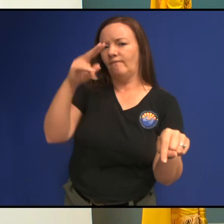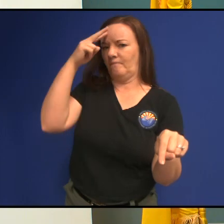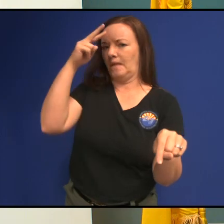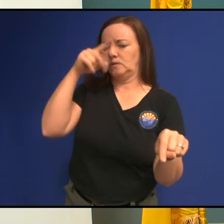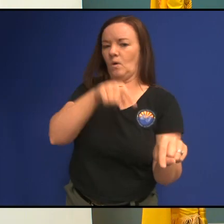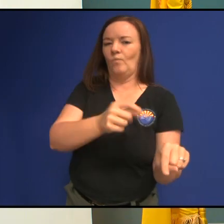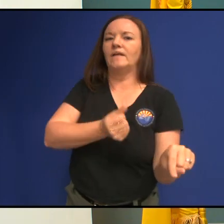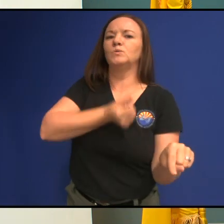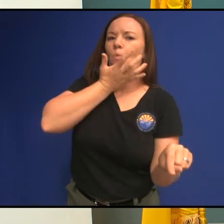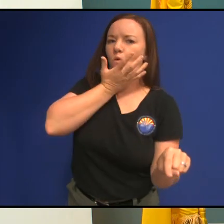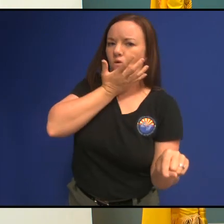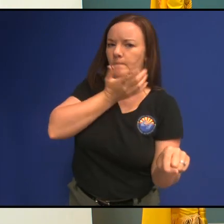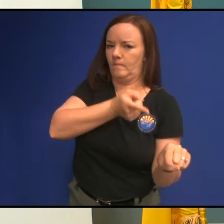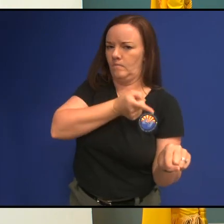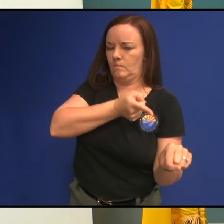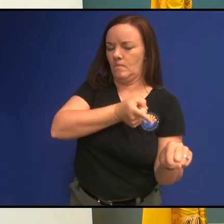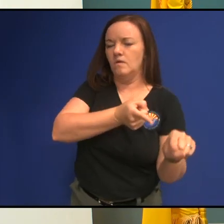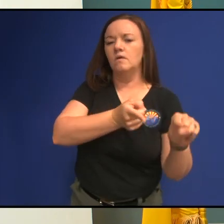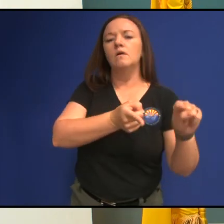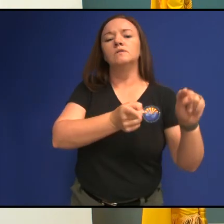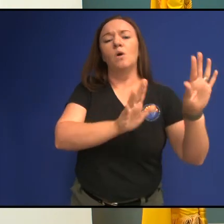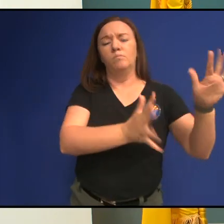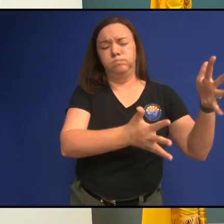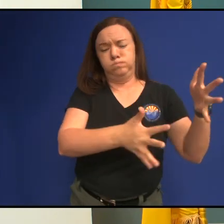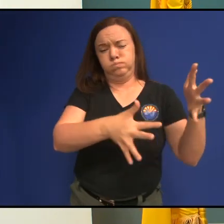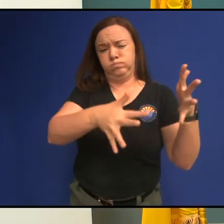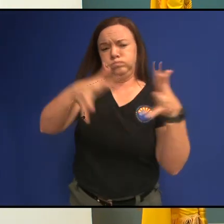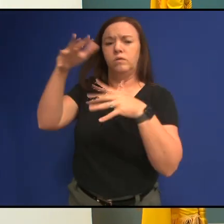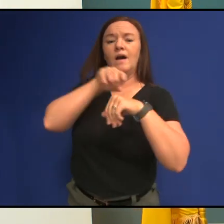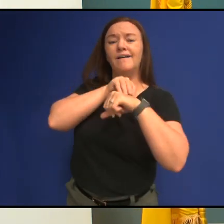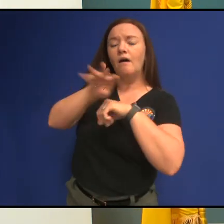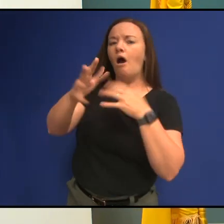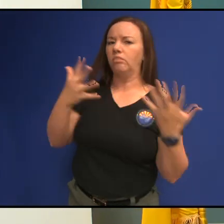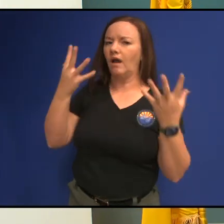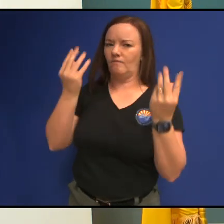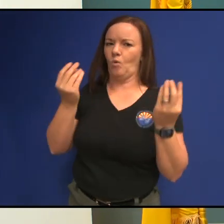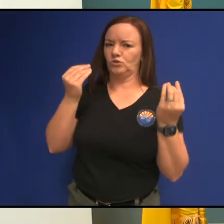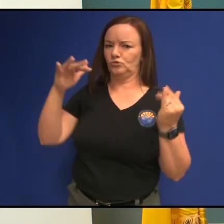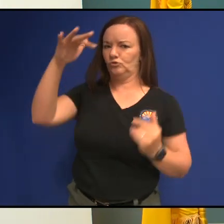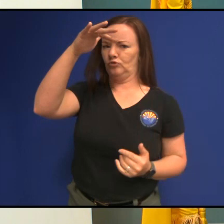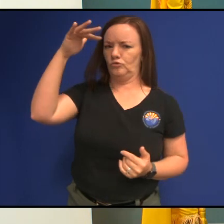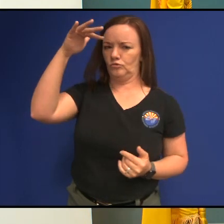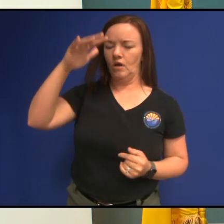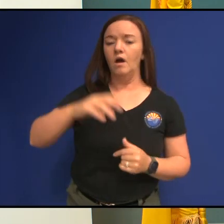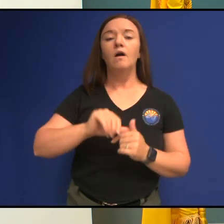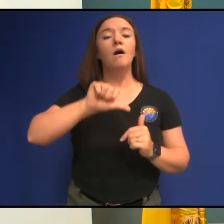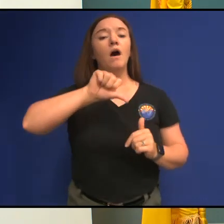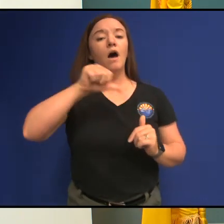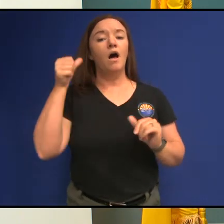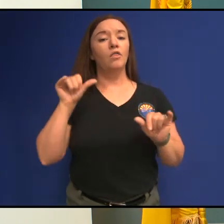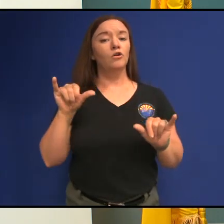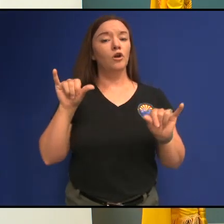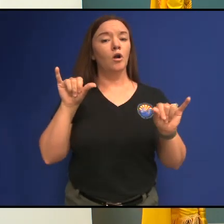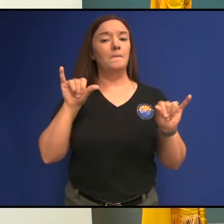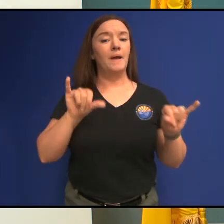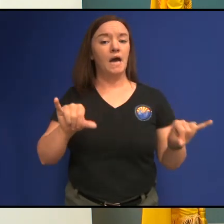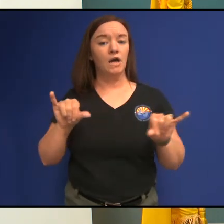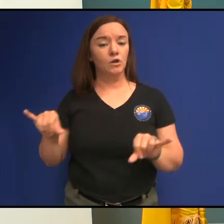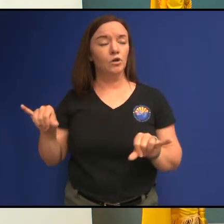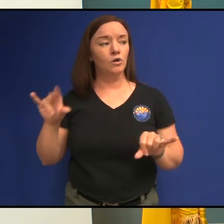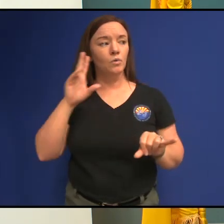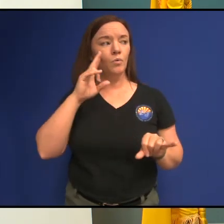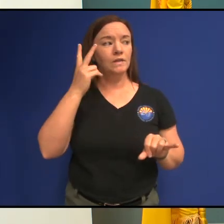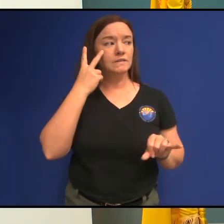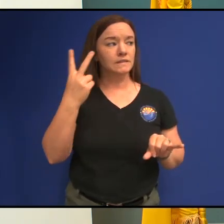to put a lot of moisture into the atmosphere. The other pattern that's going to be introduced with is you see